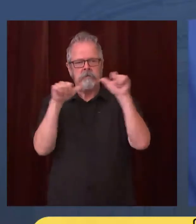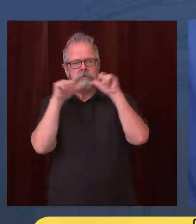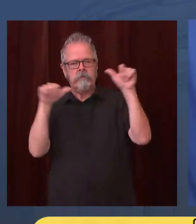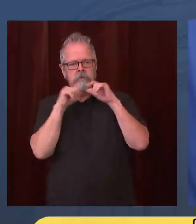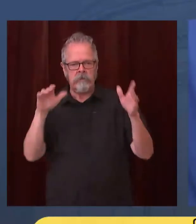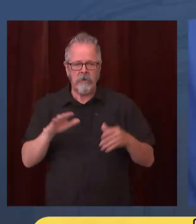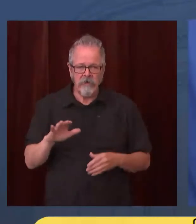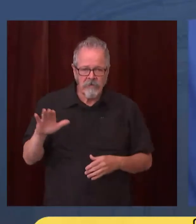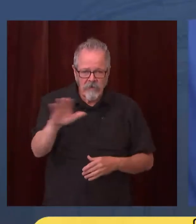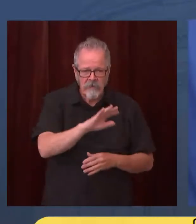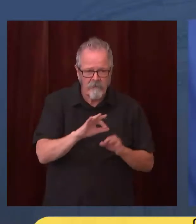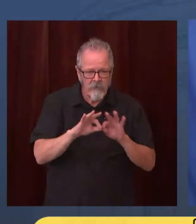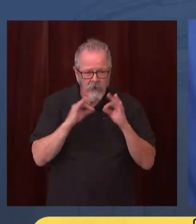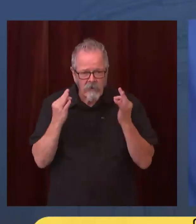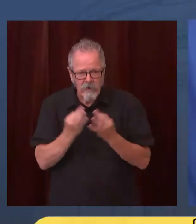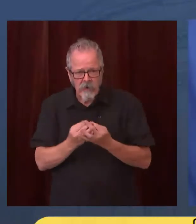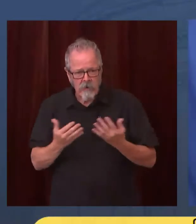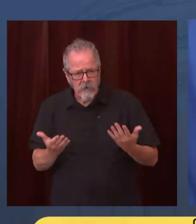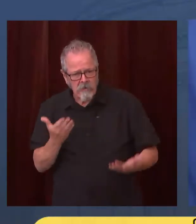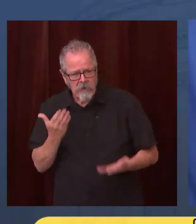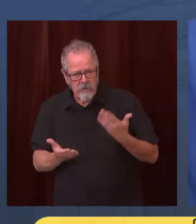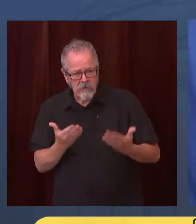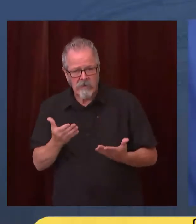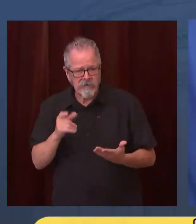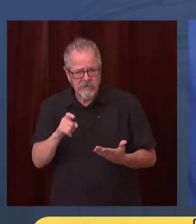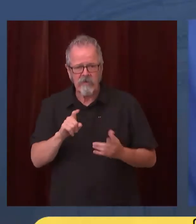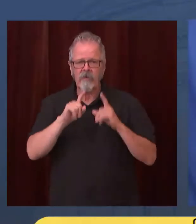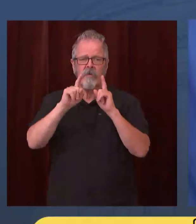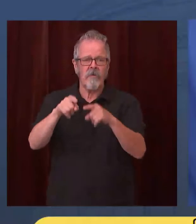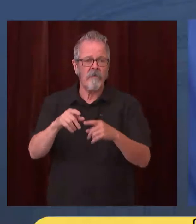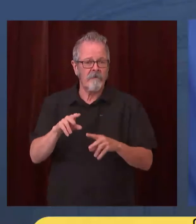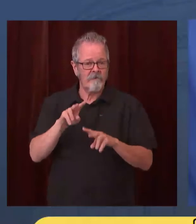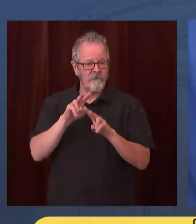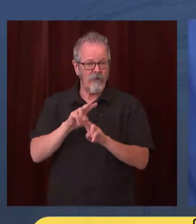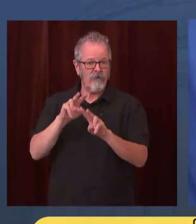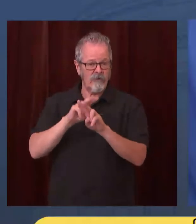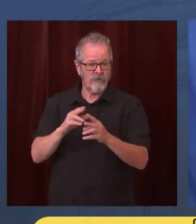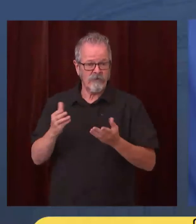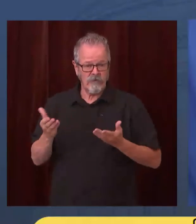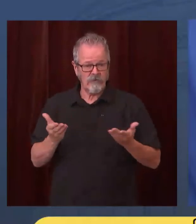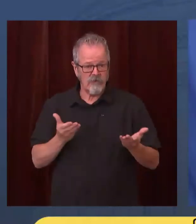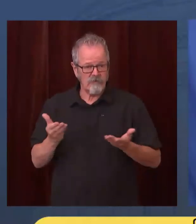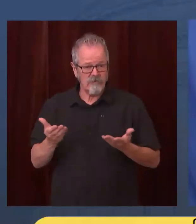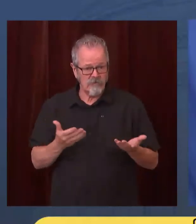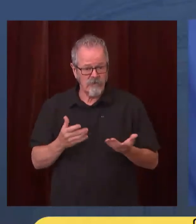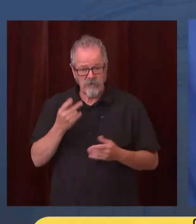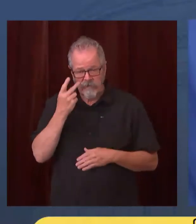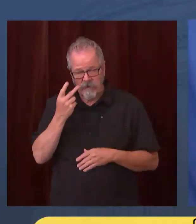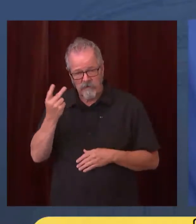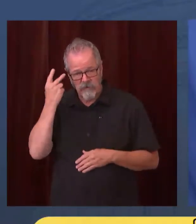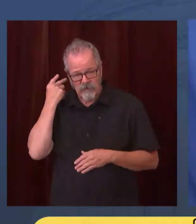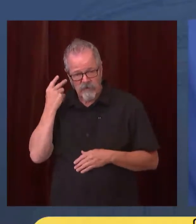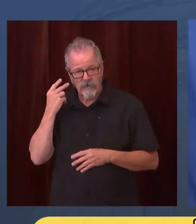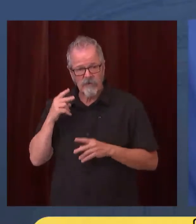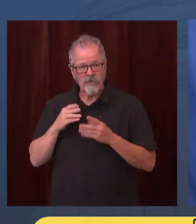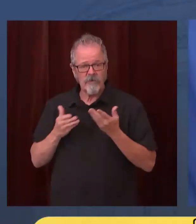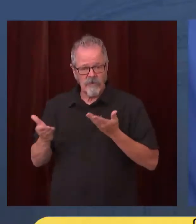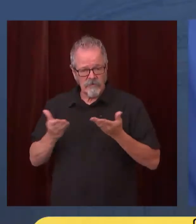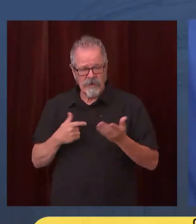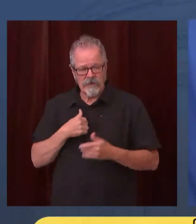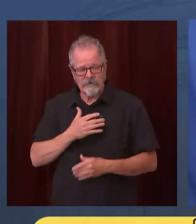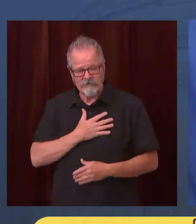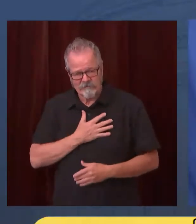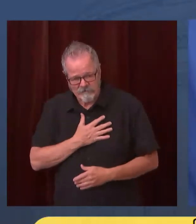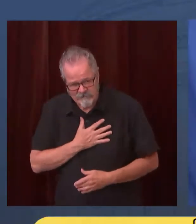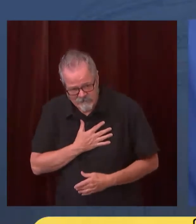I went to a memorial service for a Department of Corrections officer in Hoquiam a few weeks ago. And I listened